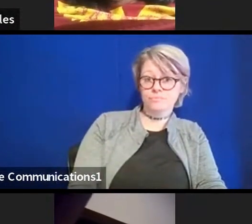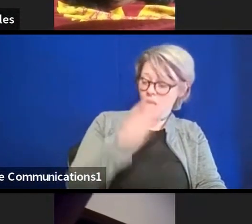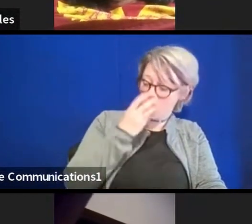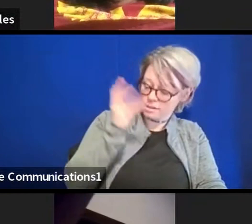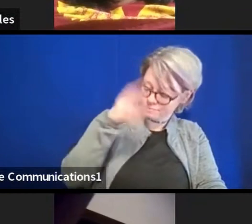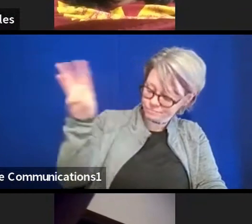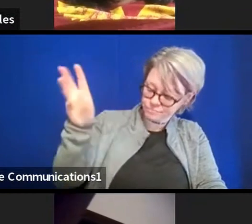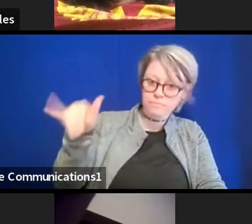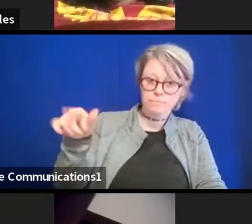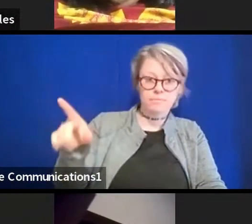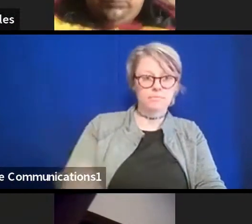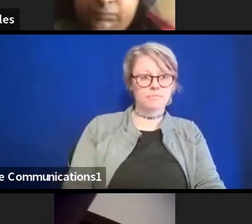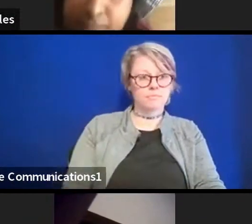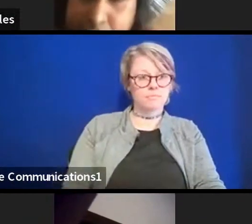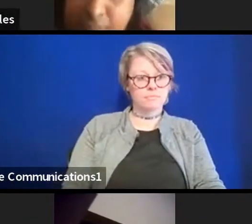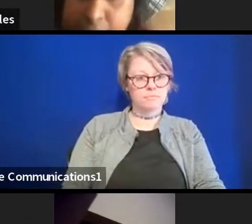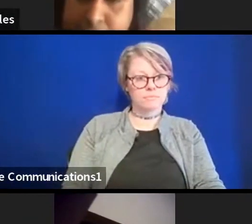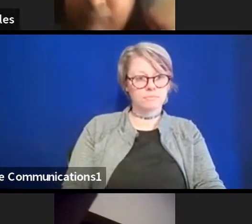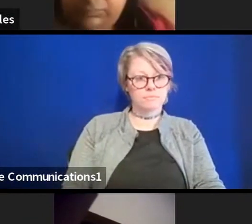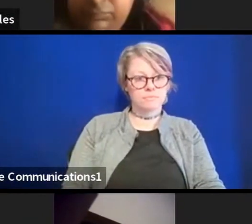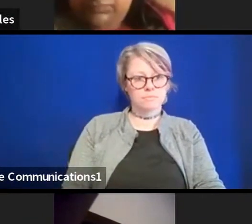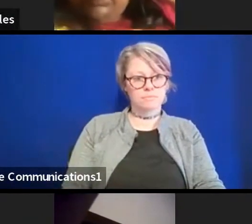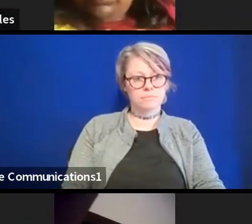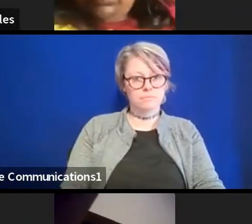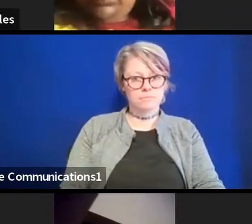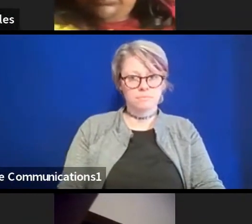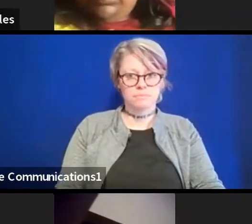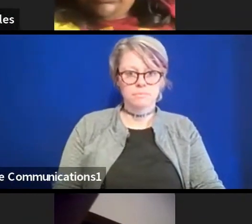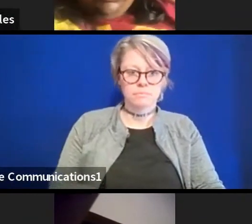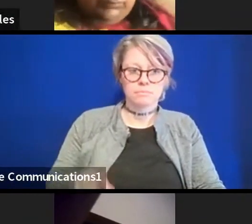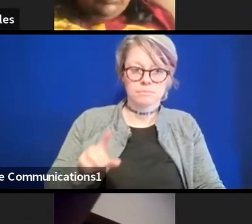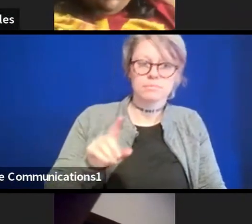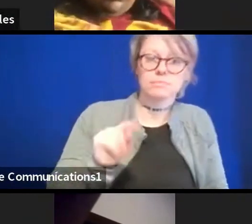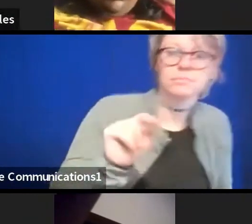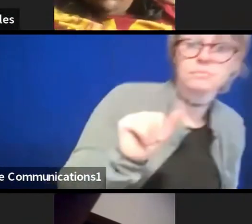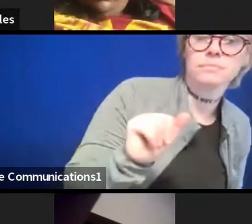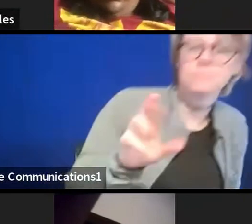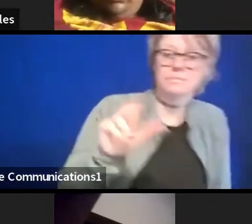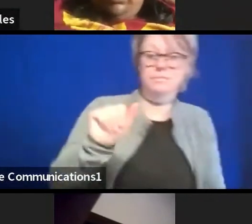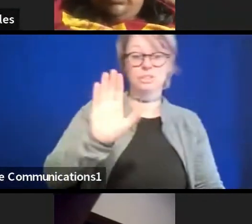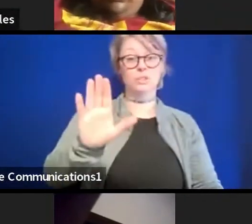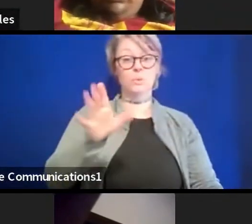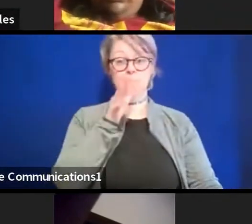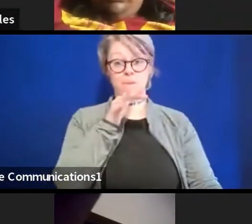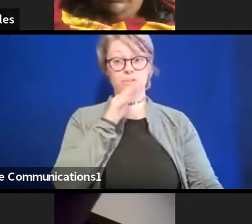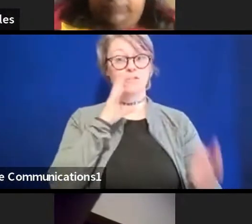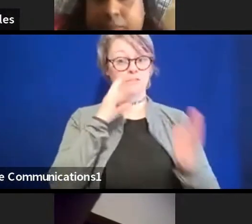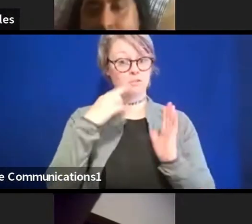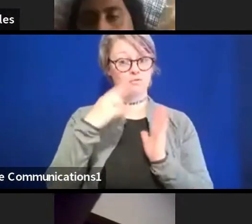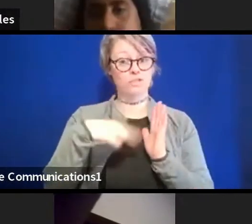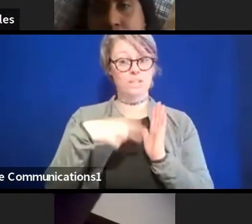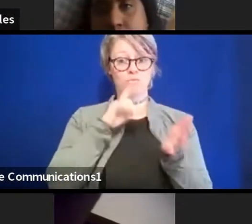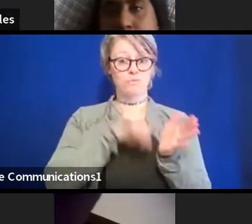And whose mom had done the research on the Tara. Tara, your mom. Yeah, she might have